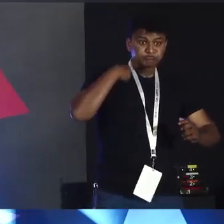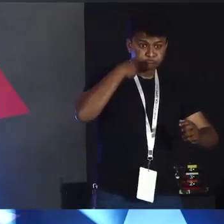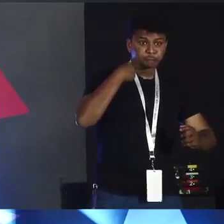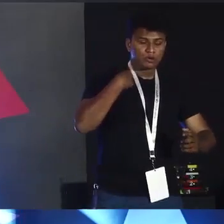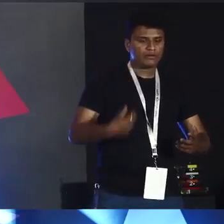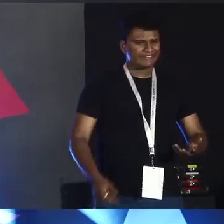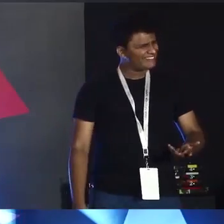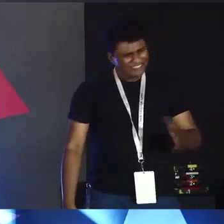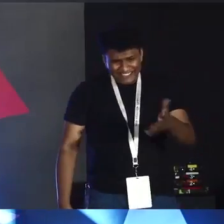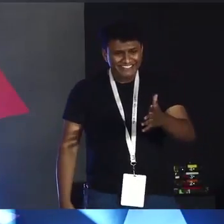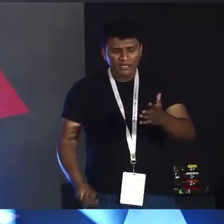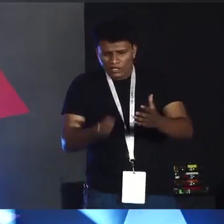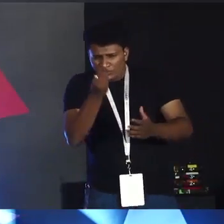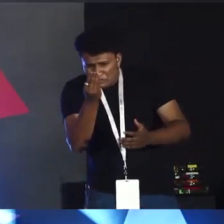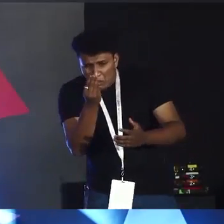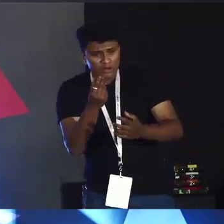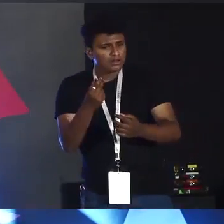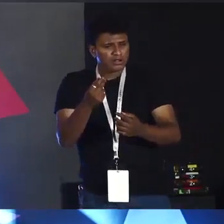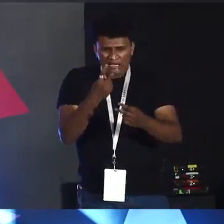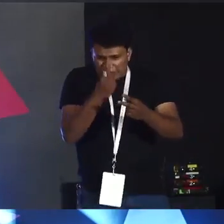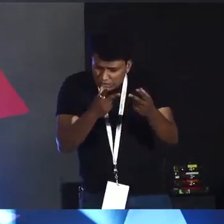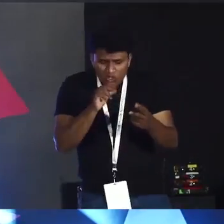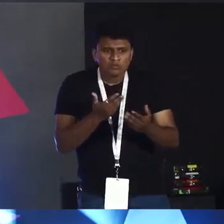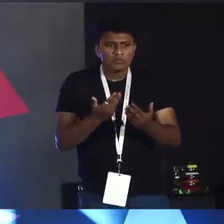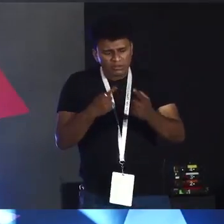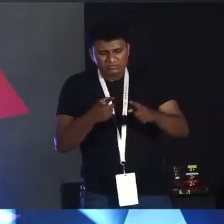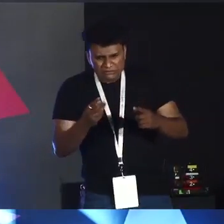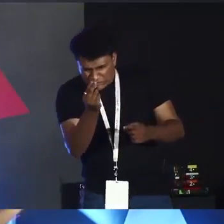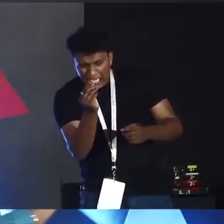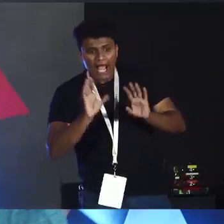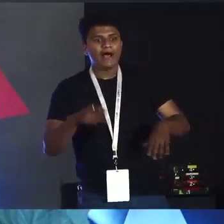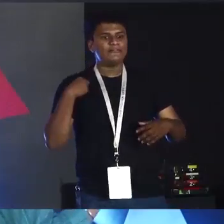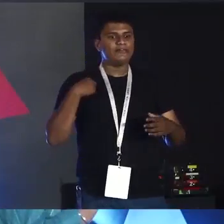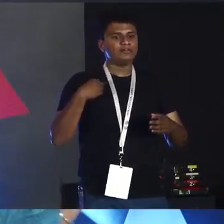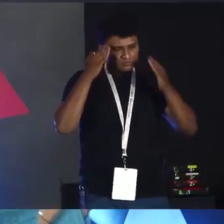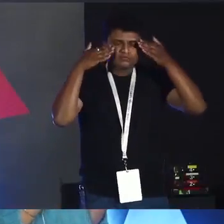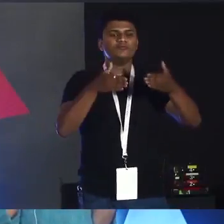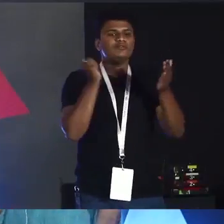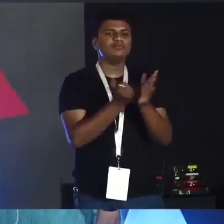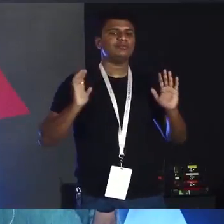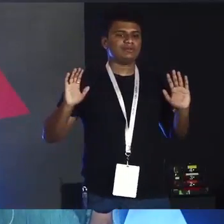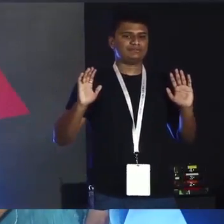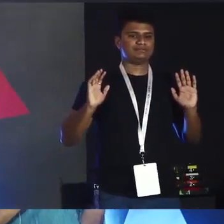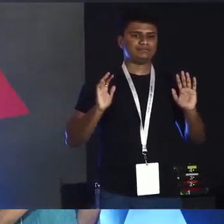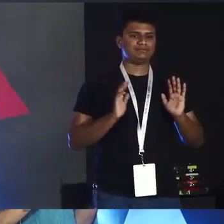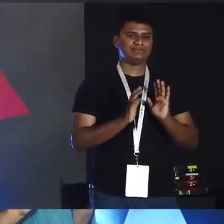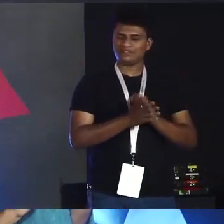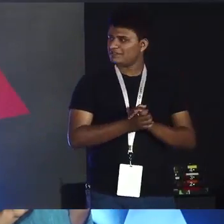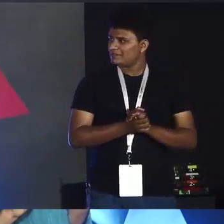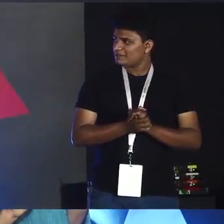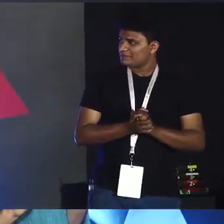the only thing. You know, in my lectures, there is a phrase which I always say, look beyond, see invisible.